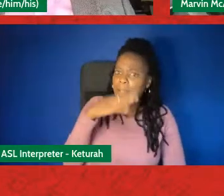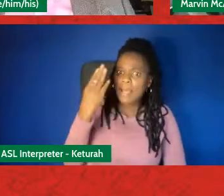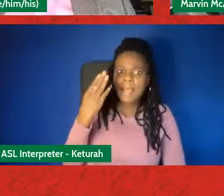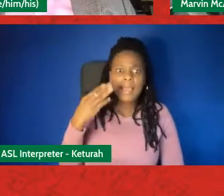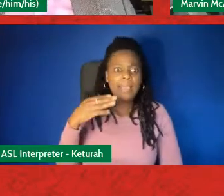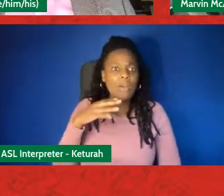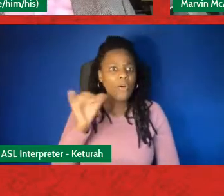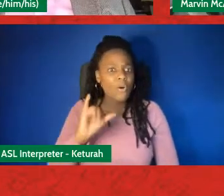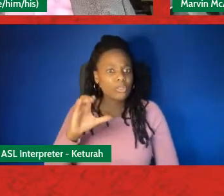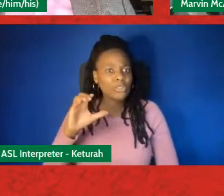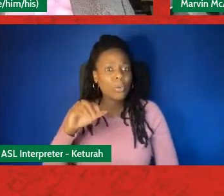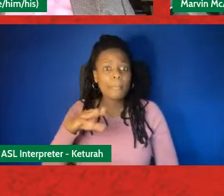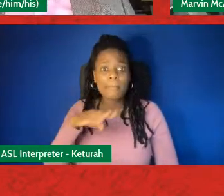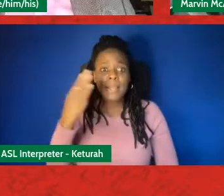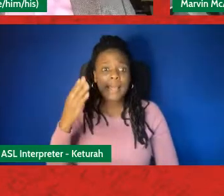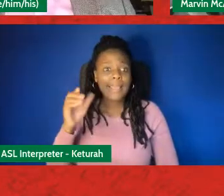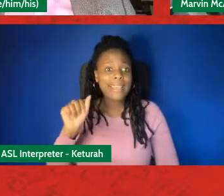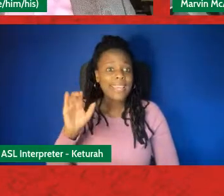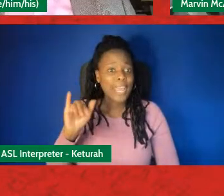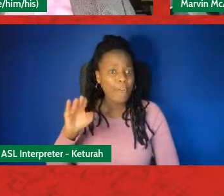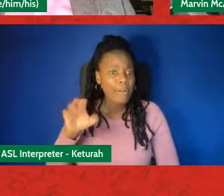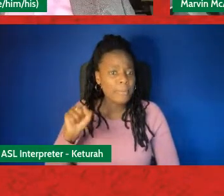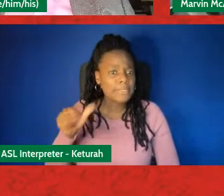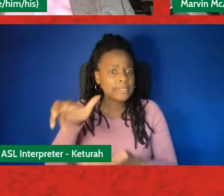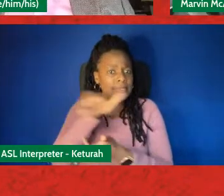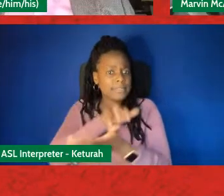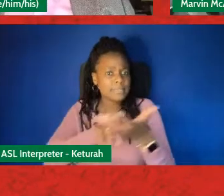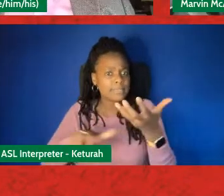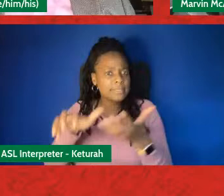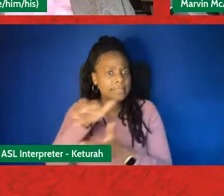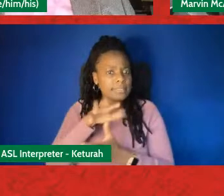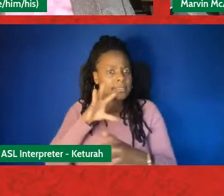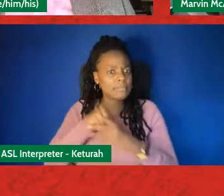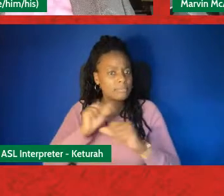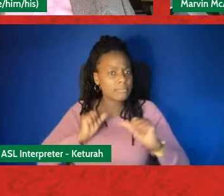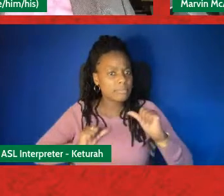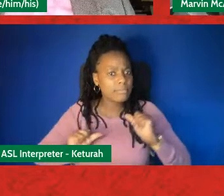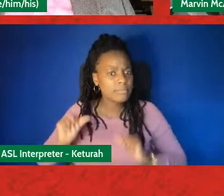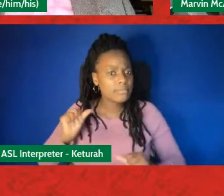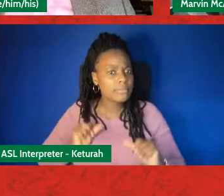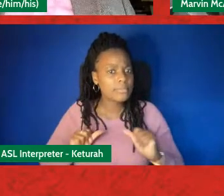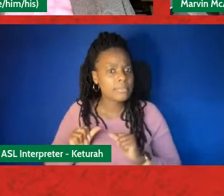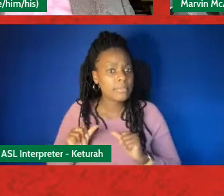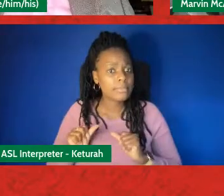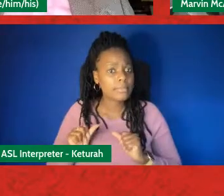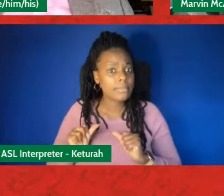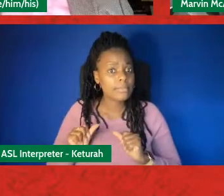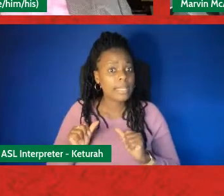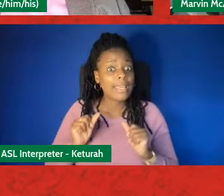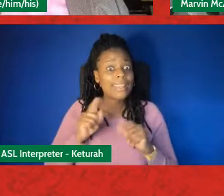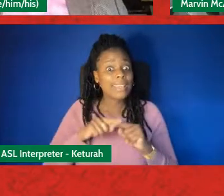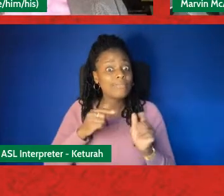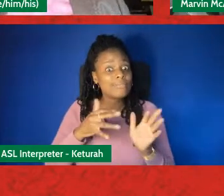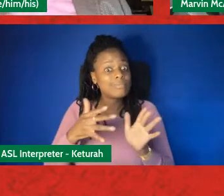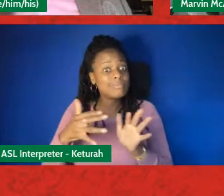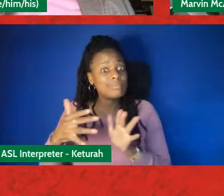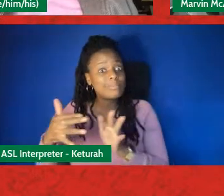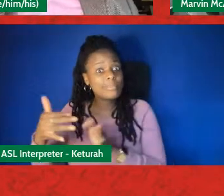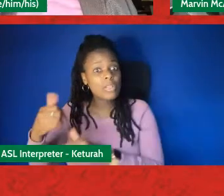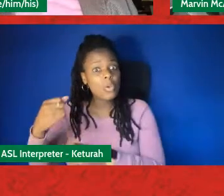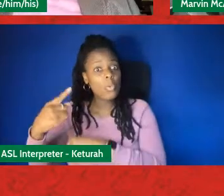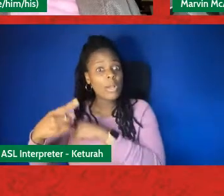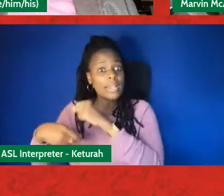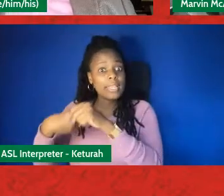together to perform Black Caribs. And so he's mixing those together. And then from there, and it's going to take him a year to actually, because it actually